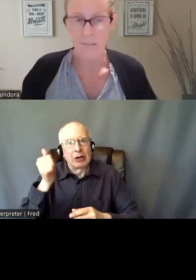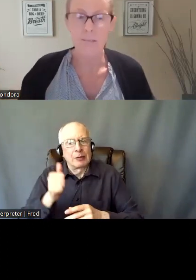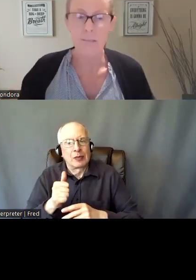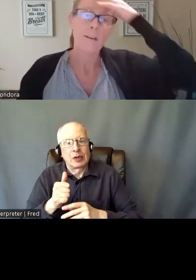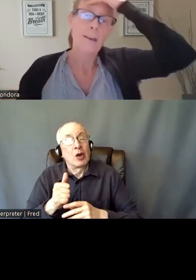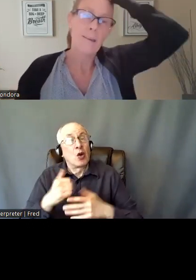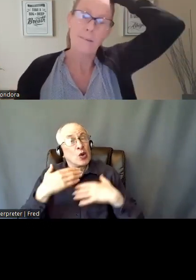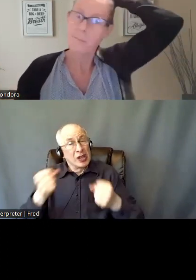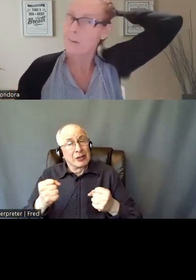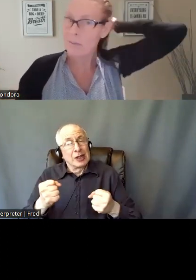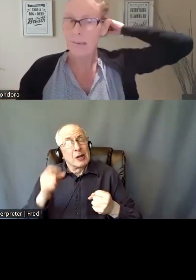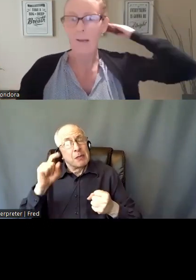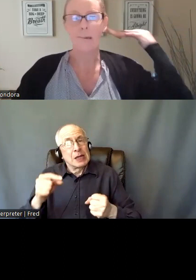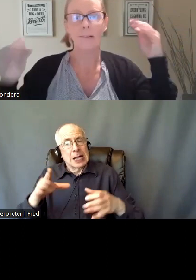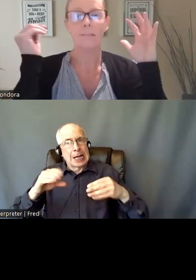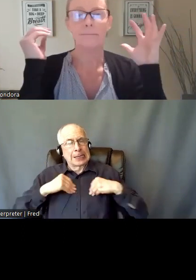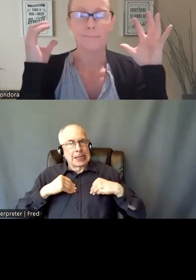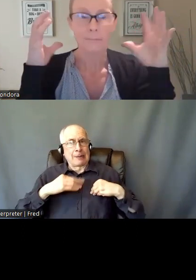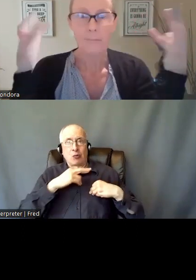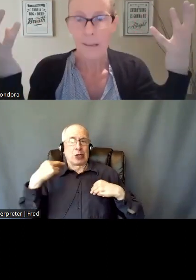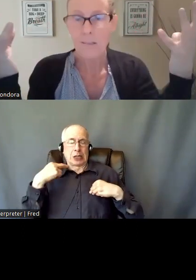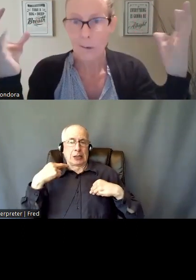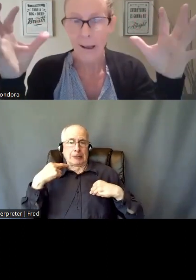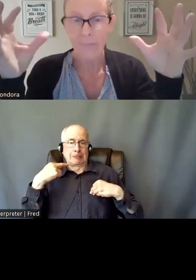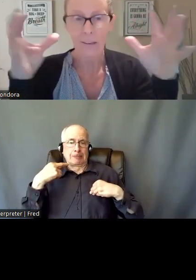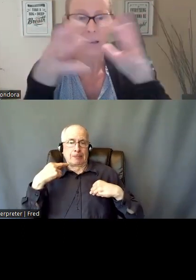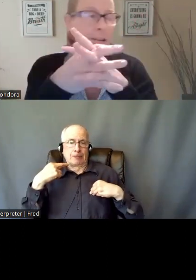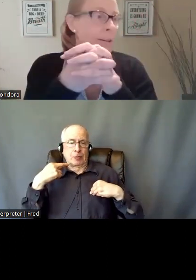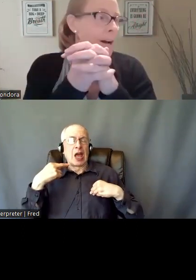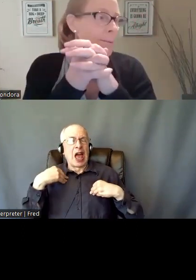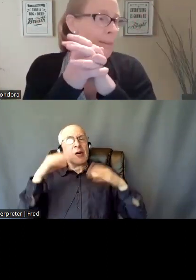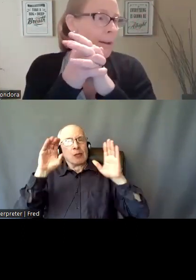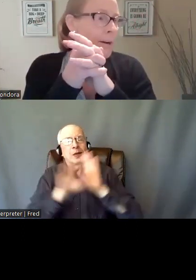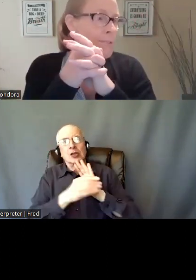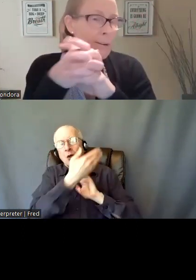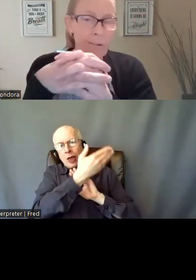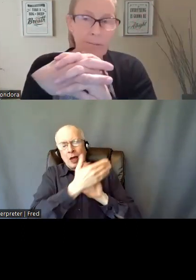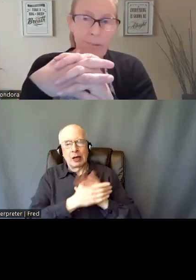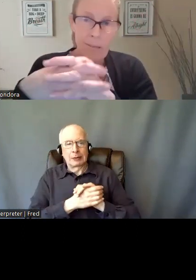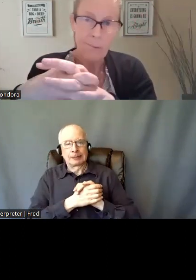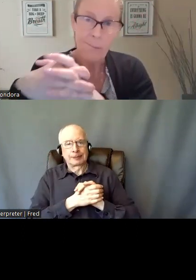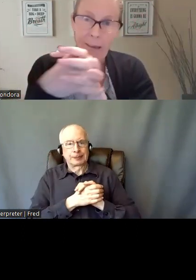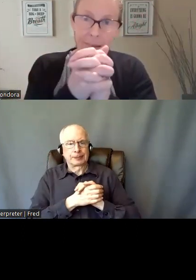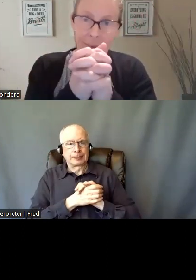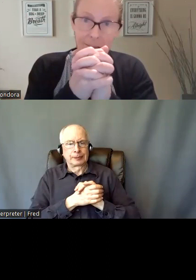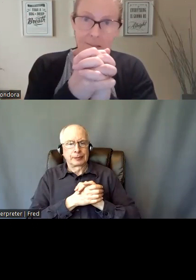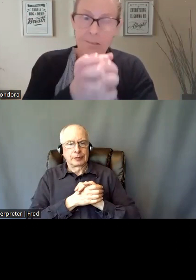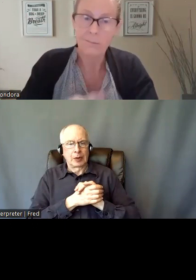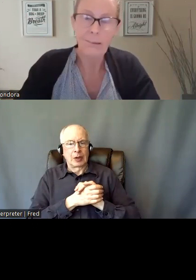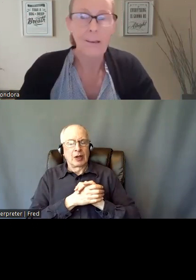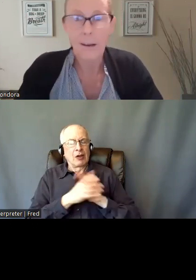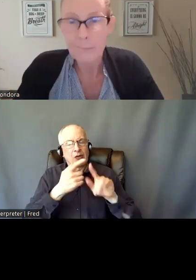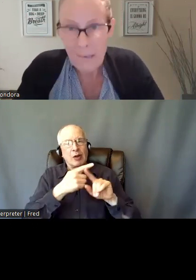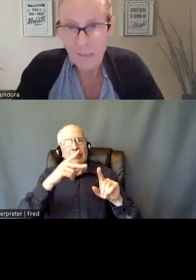these risks. And what you're seeing up here is a graphic that comes out of some of Pat